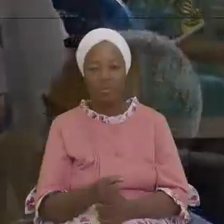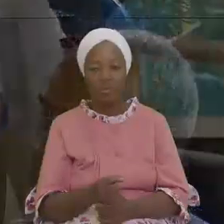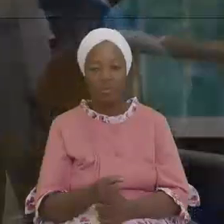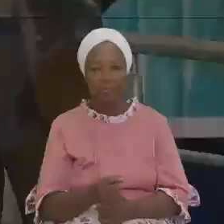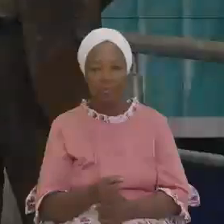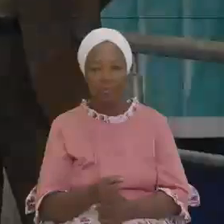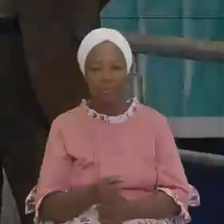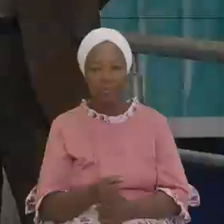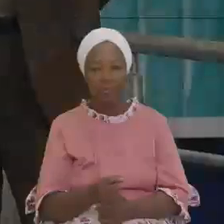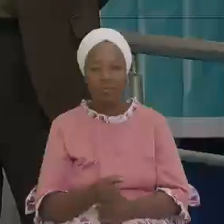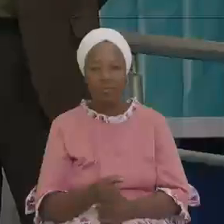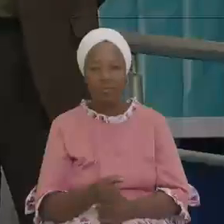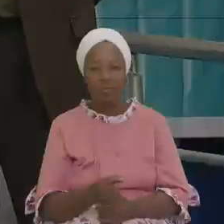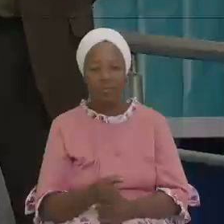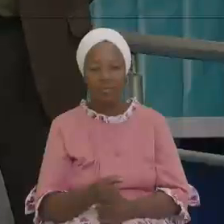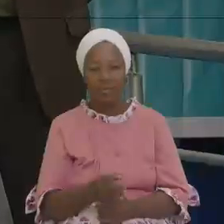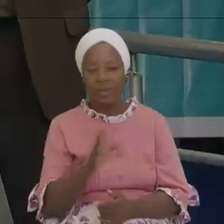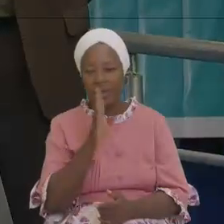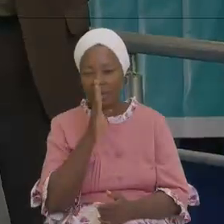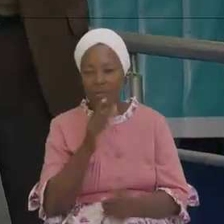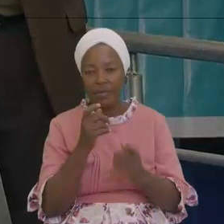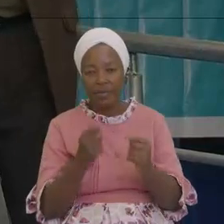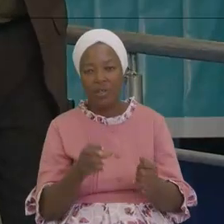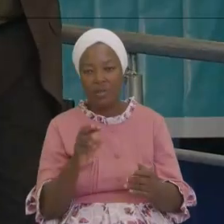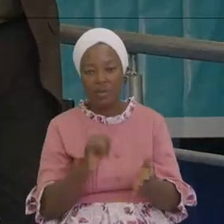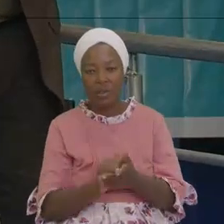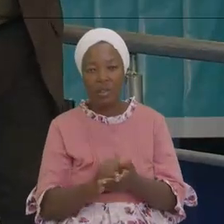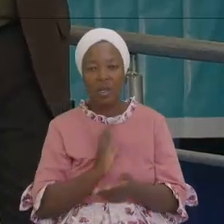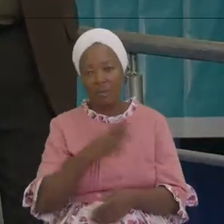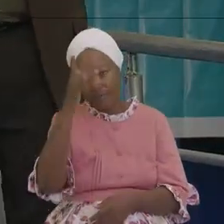You can do quick. So that the pastor will come and pray